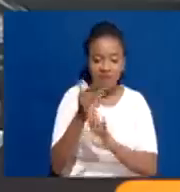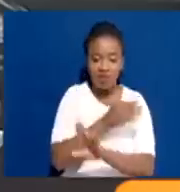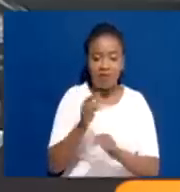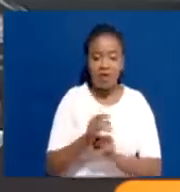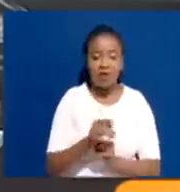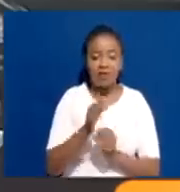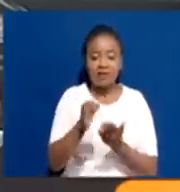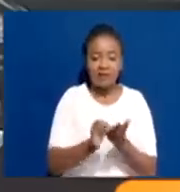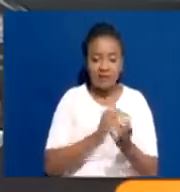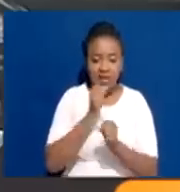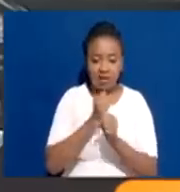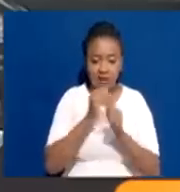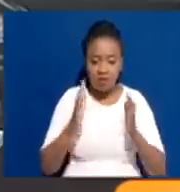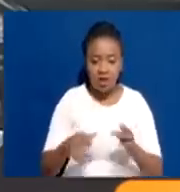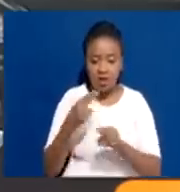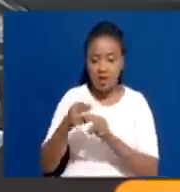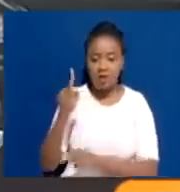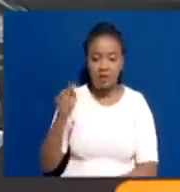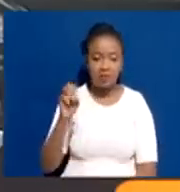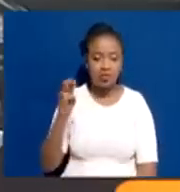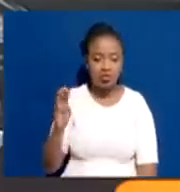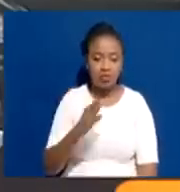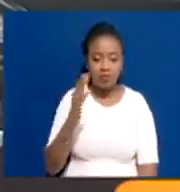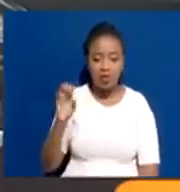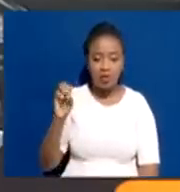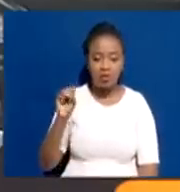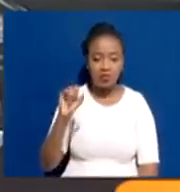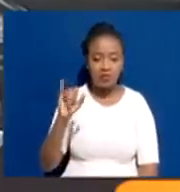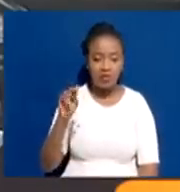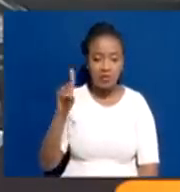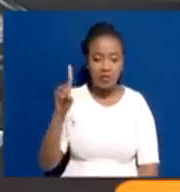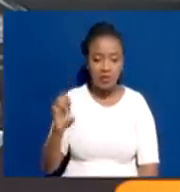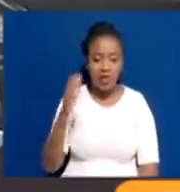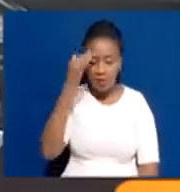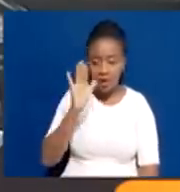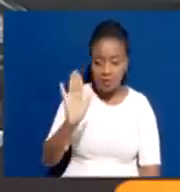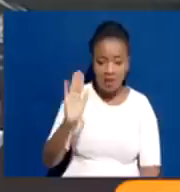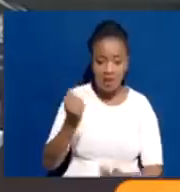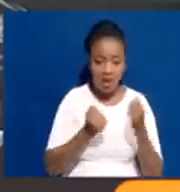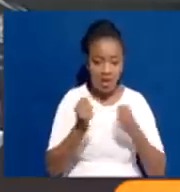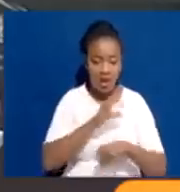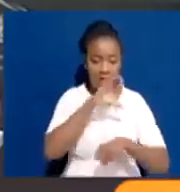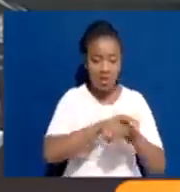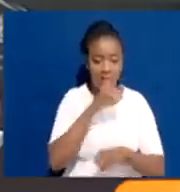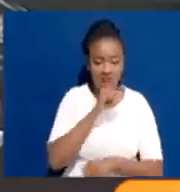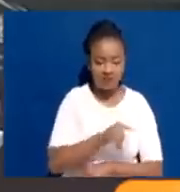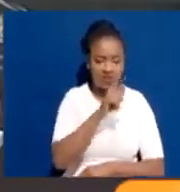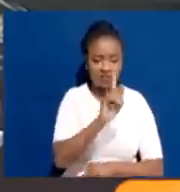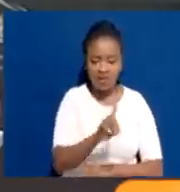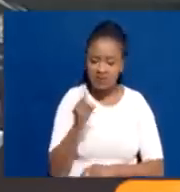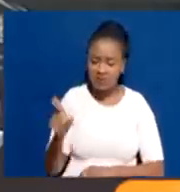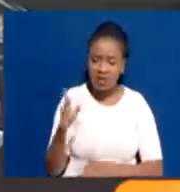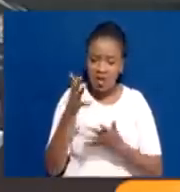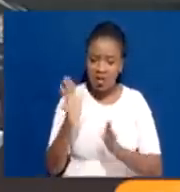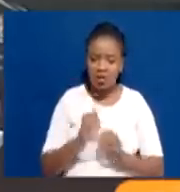Treasury employee, Tom Osinde. Investigators recovered a vehicle belonging to Osinde, who was